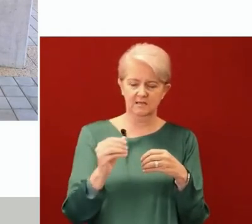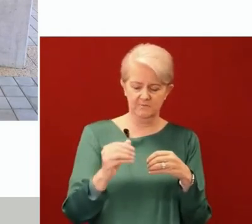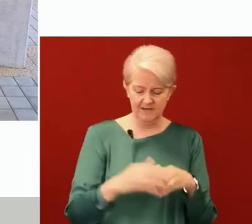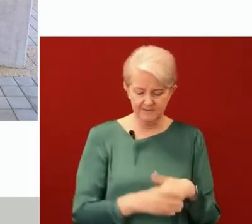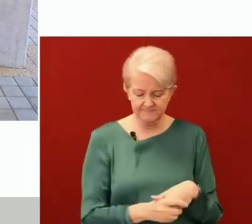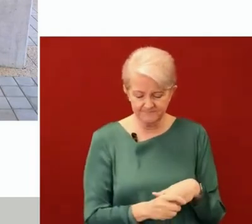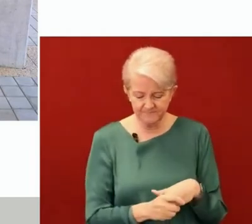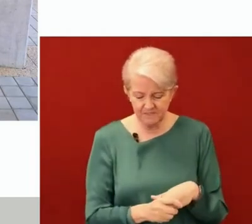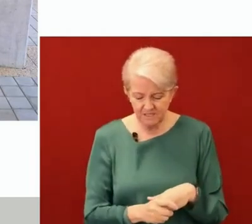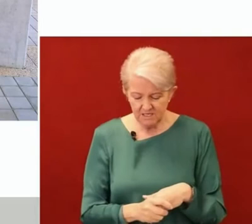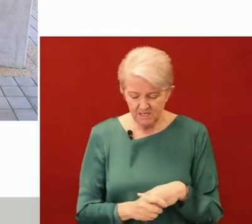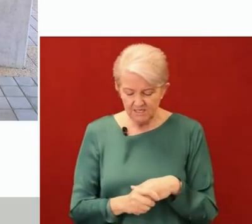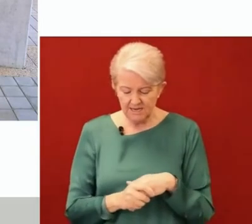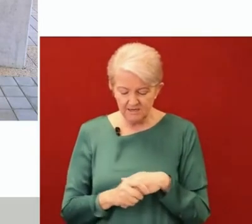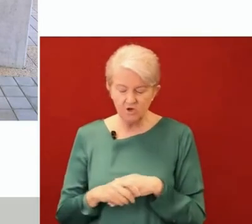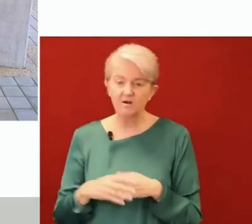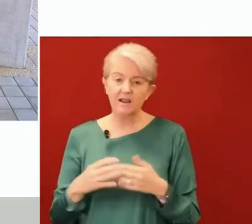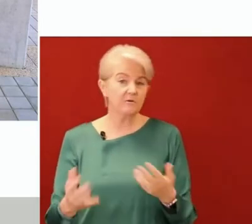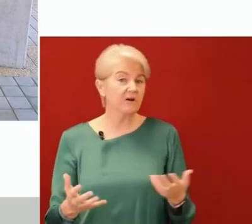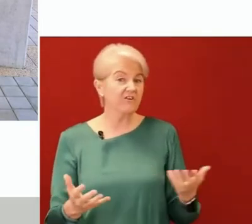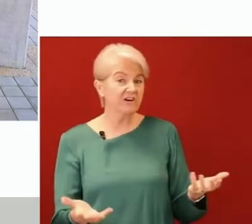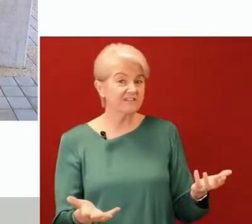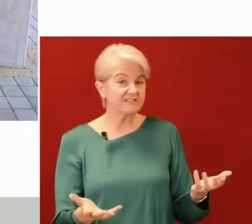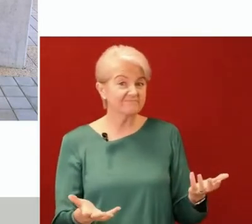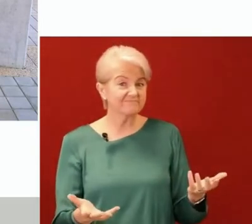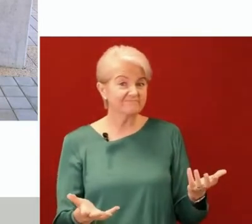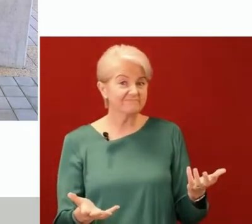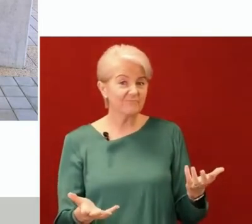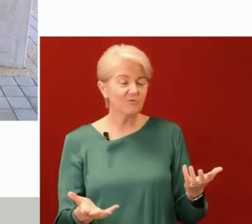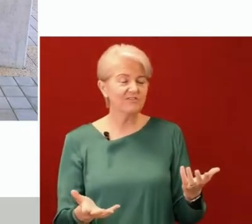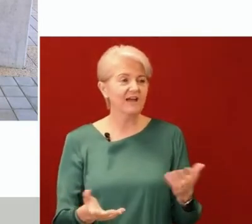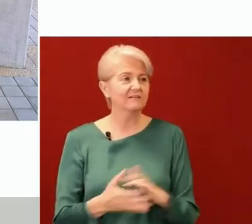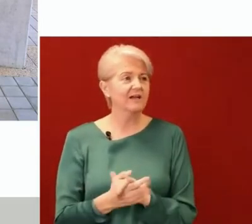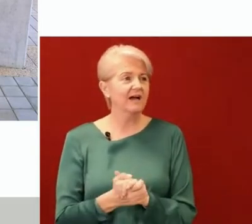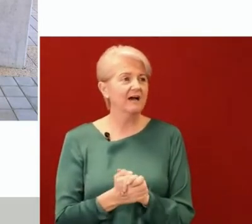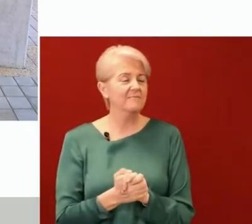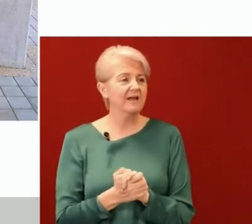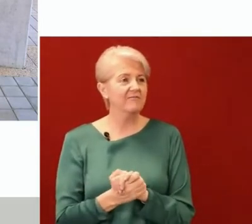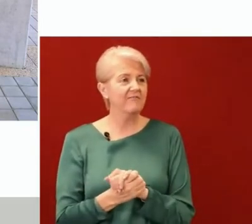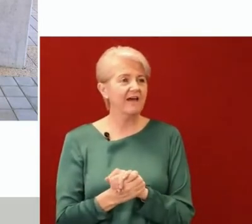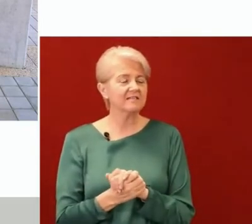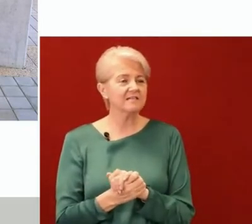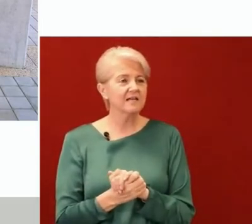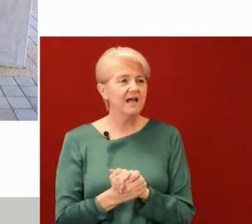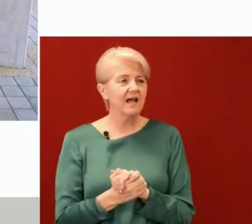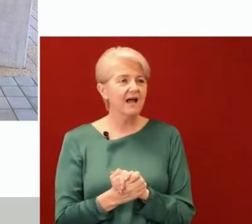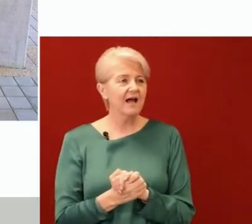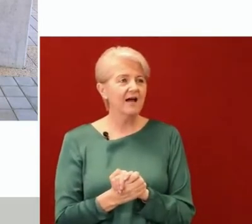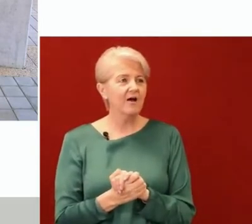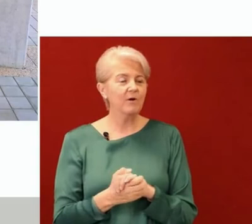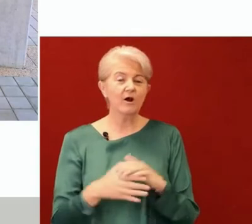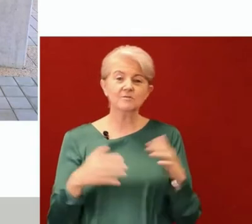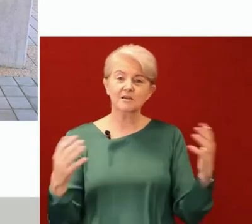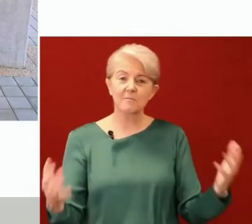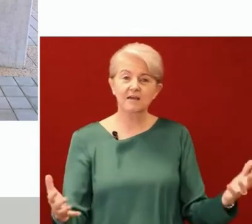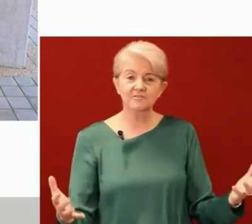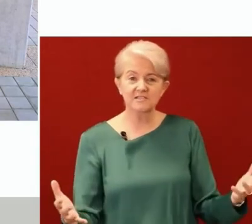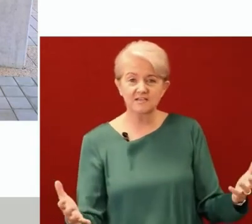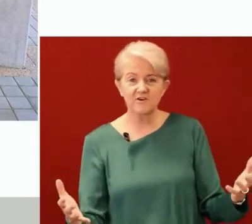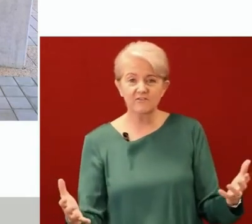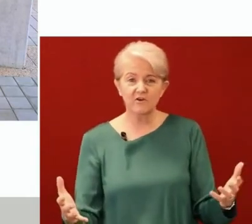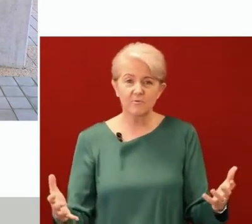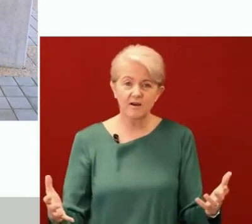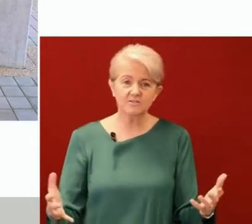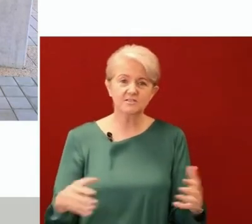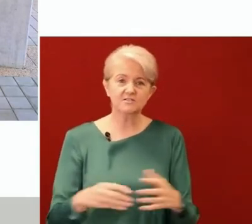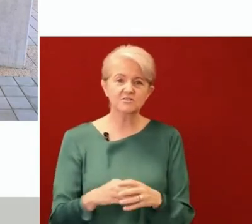and celebrate it. Now, not everyone agrees with that. In fact, When I was the commander of